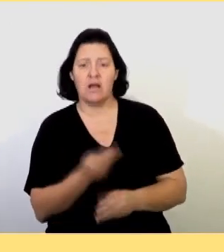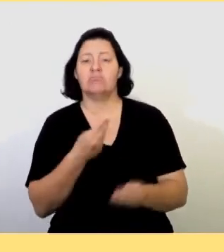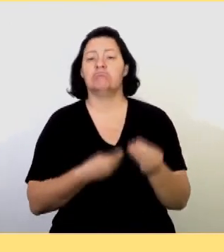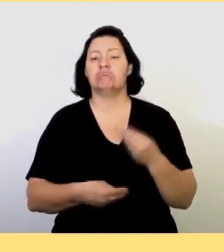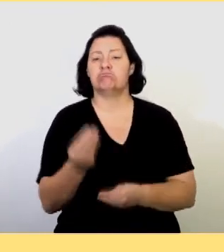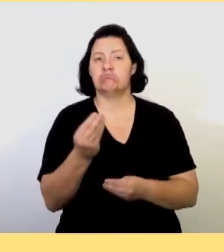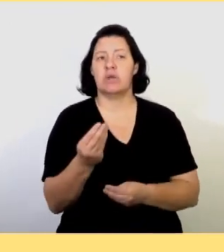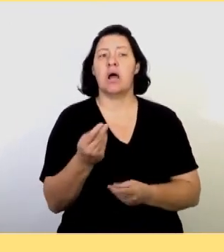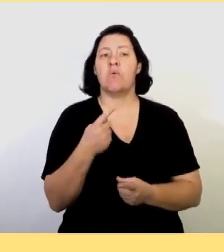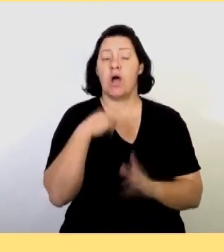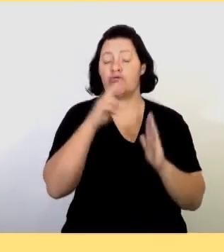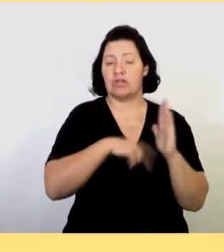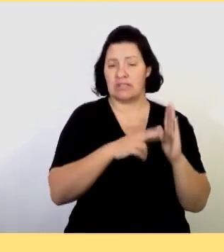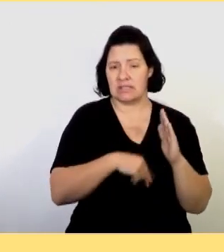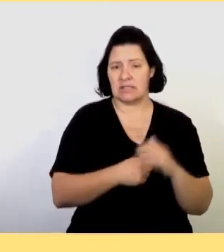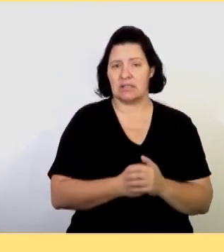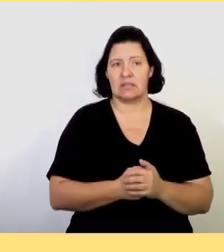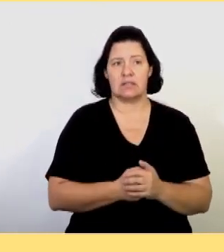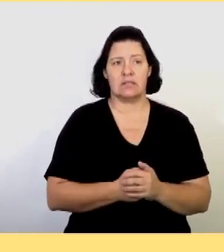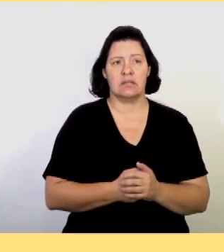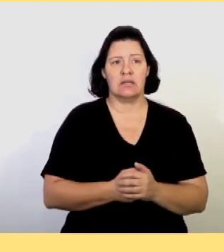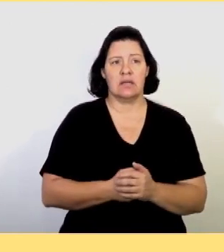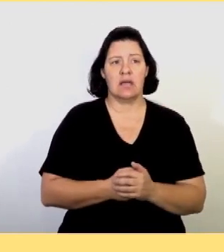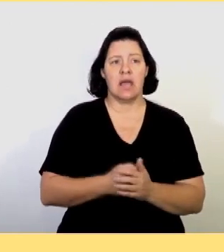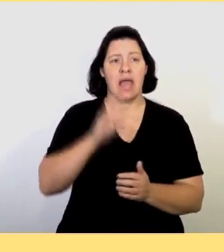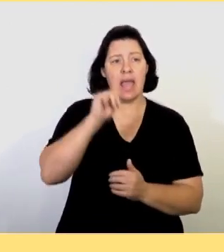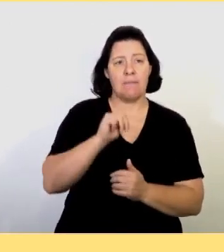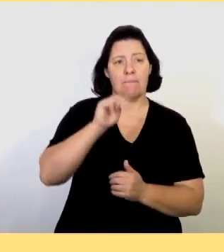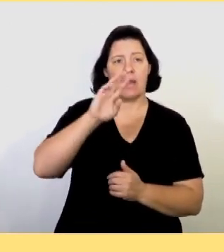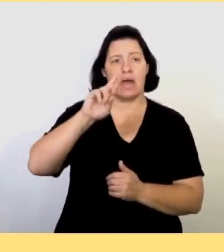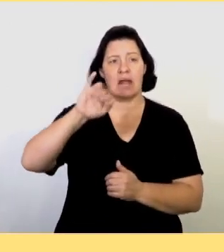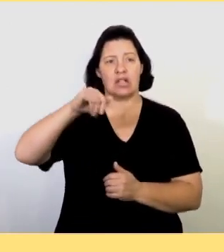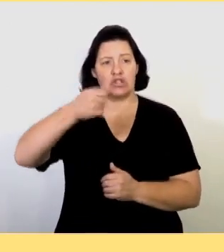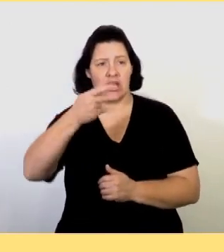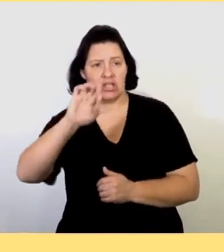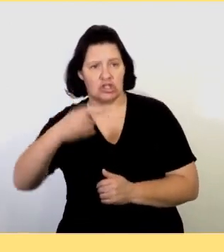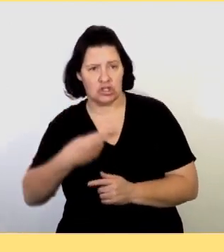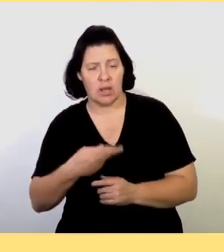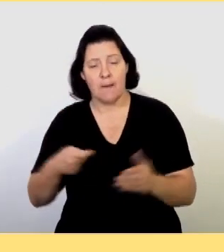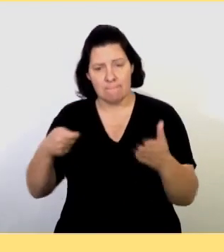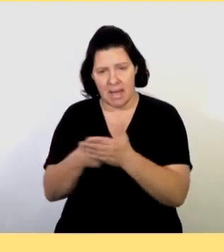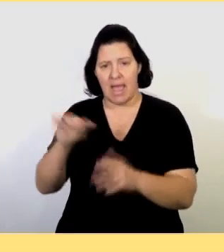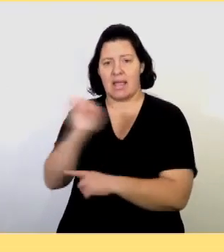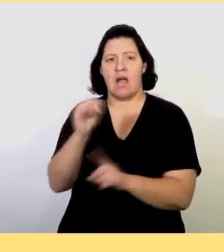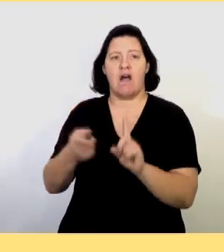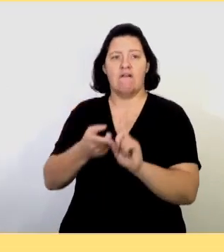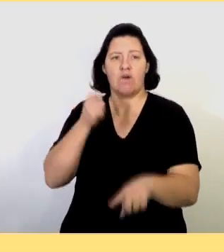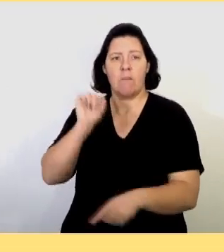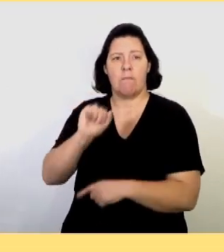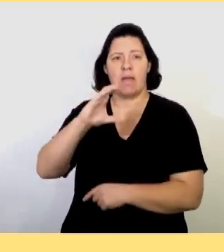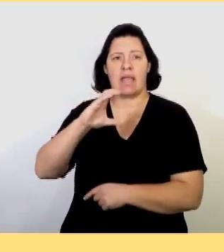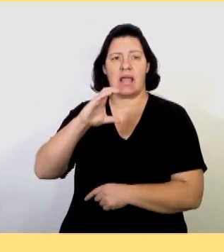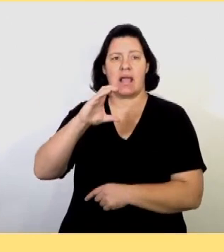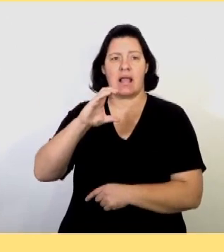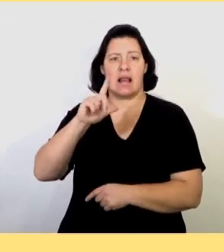a transaction which reads, M. Rajesh bought a delivery vehicle from Clutch Motors and